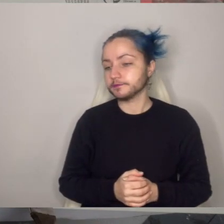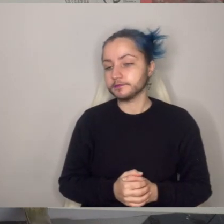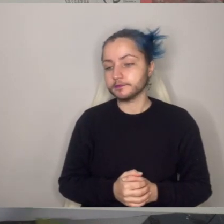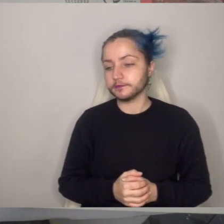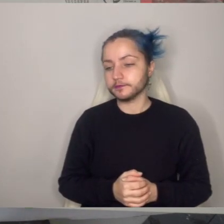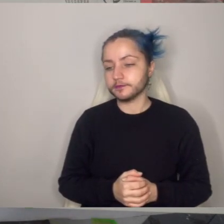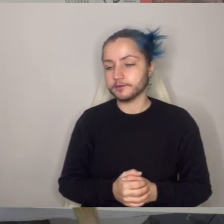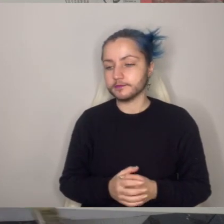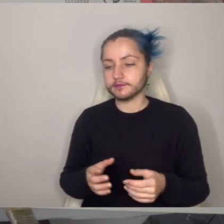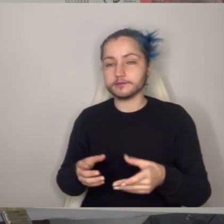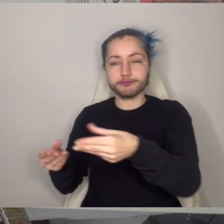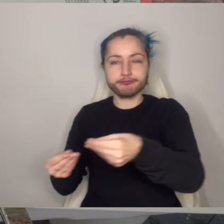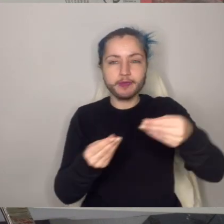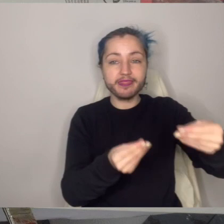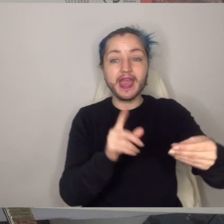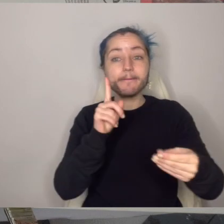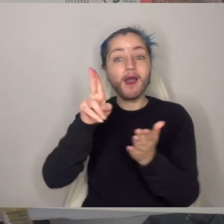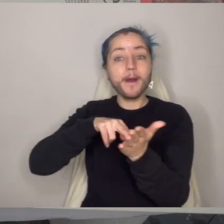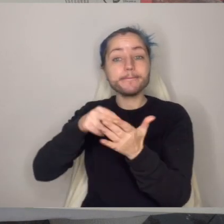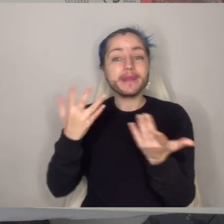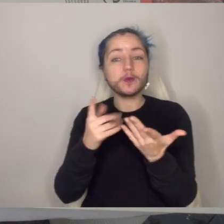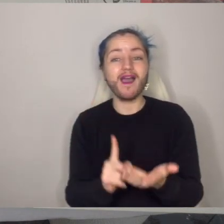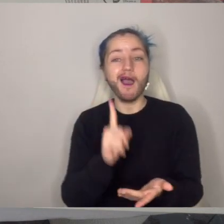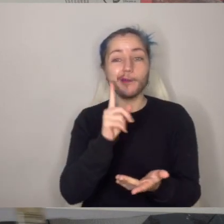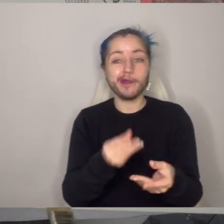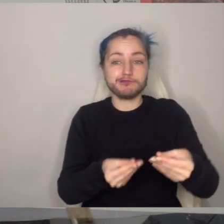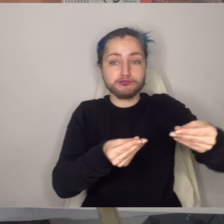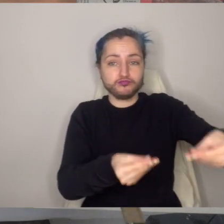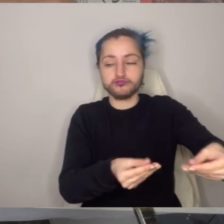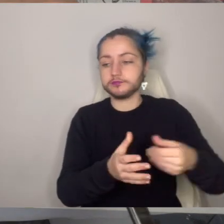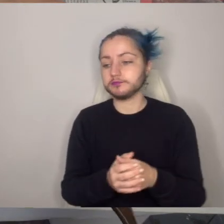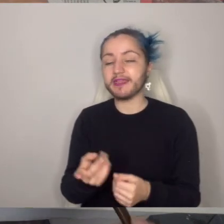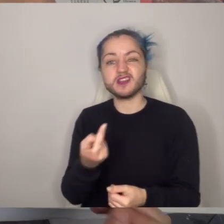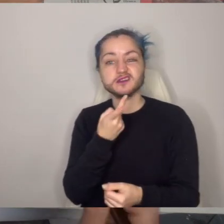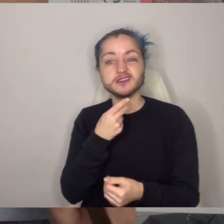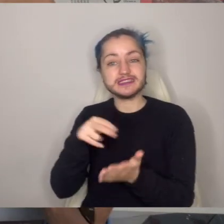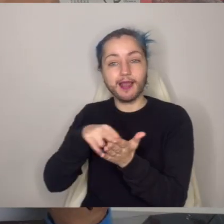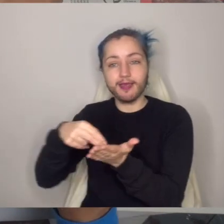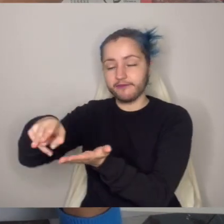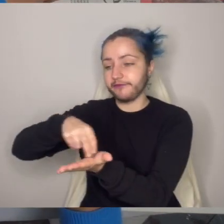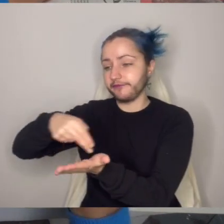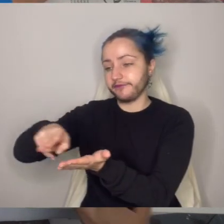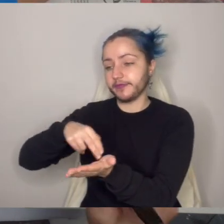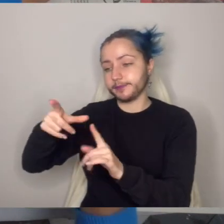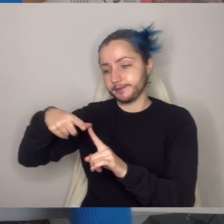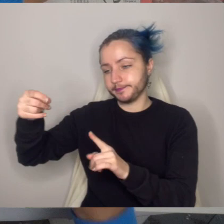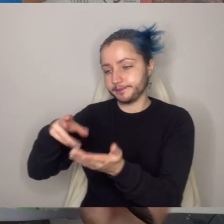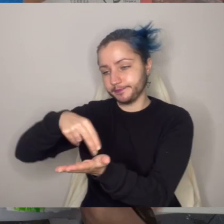So I want to put that down, paint side up, and there's this little leaf as well. There we